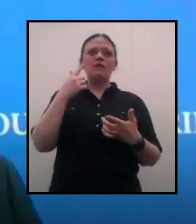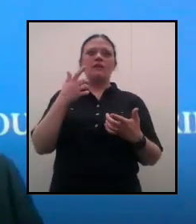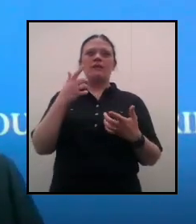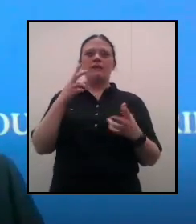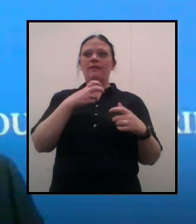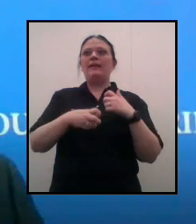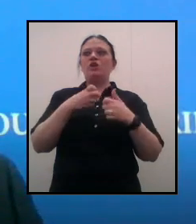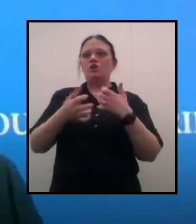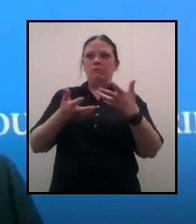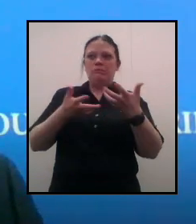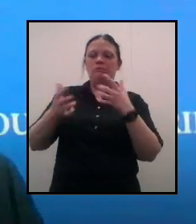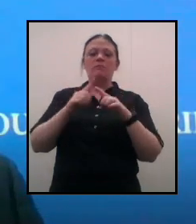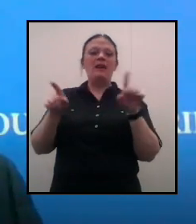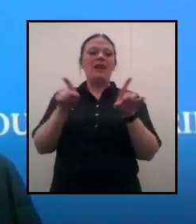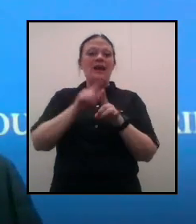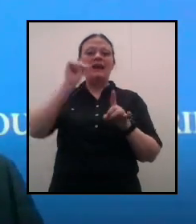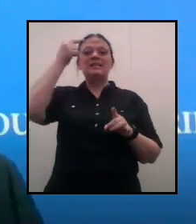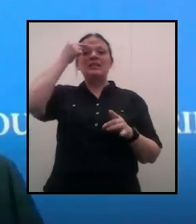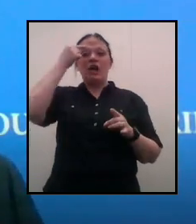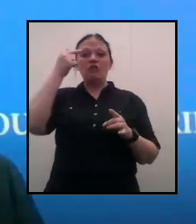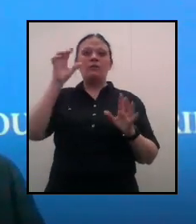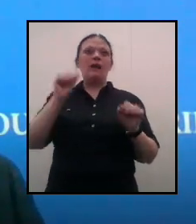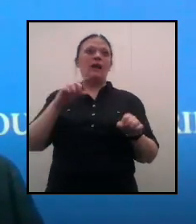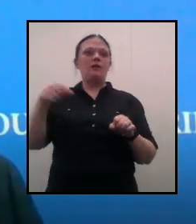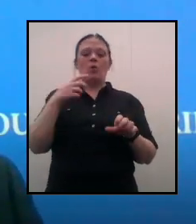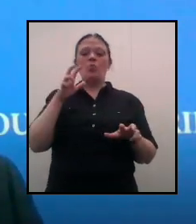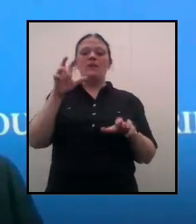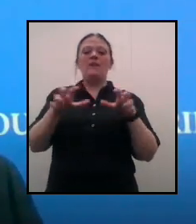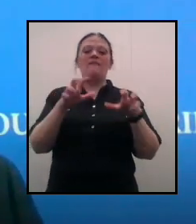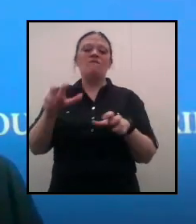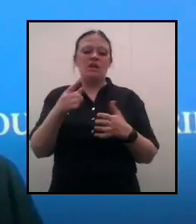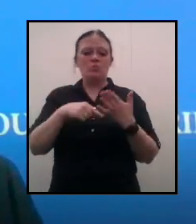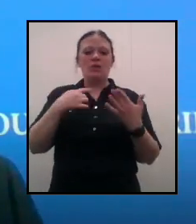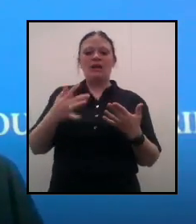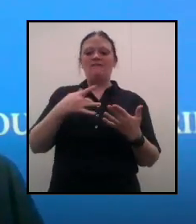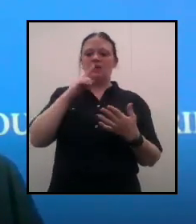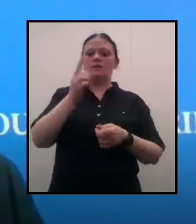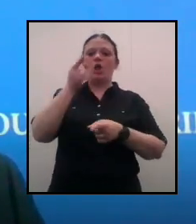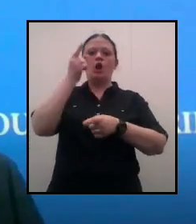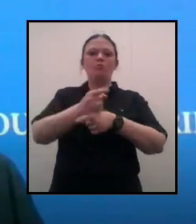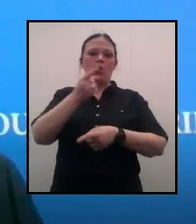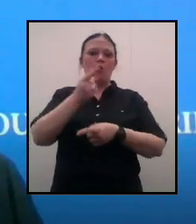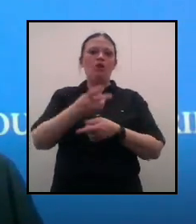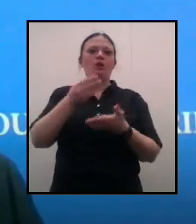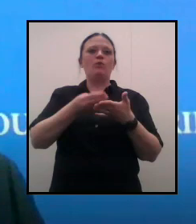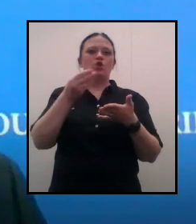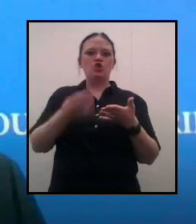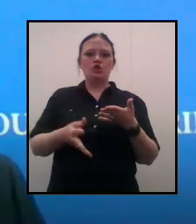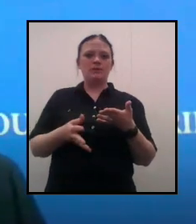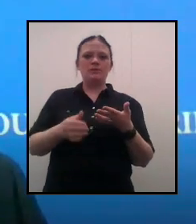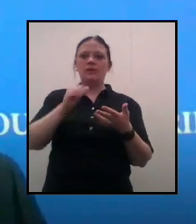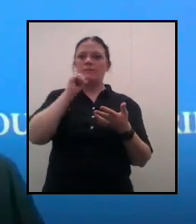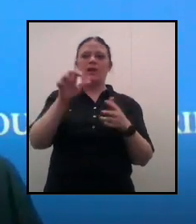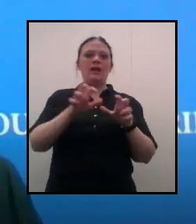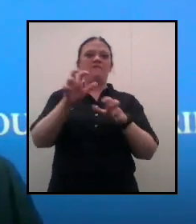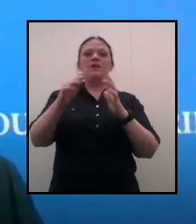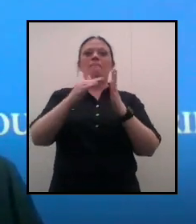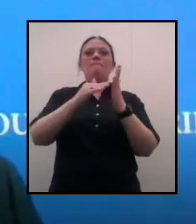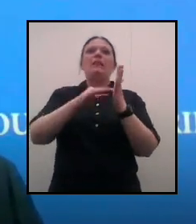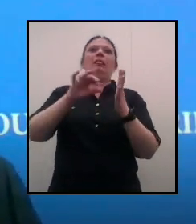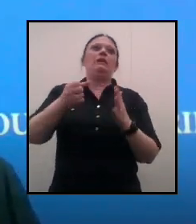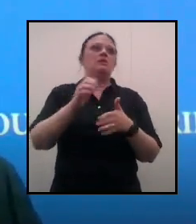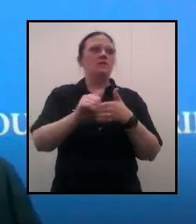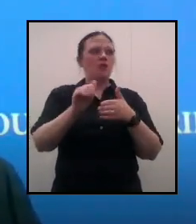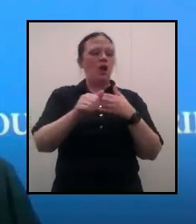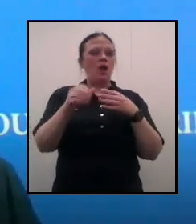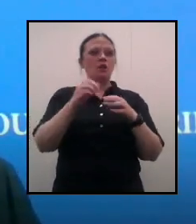but as a government, I can only invest in what I feel is an appropriate purchase. I'm not going to invest millions into something